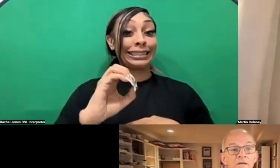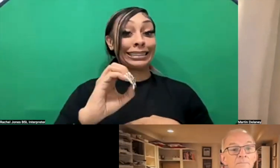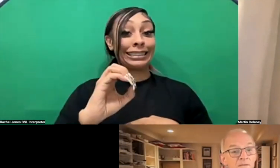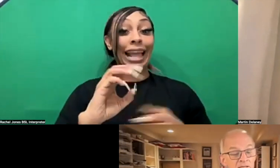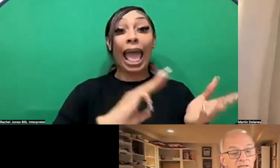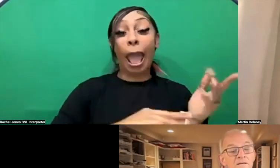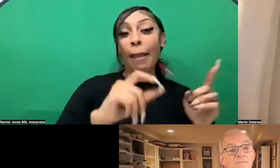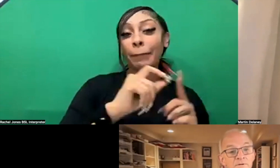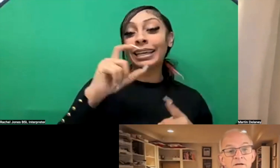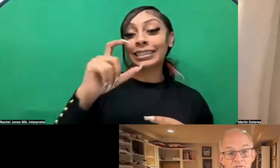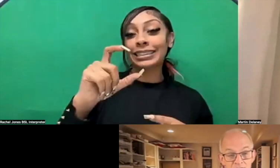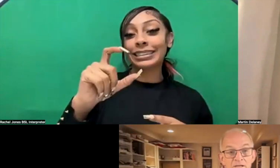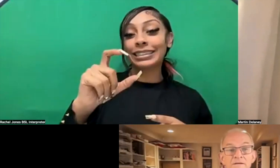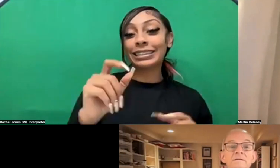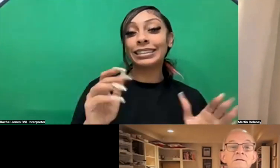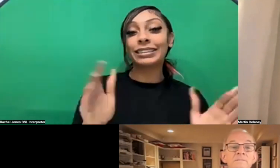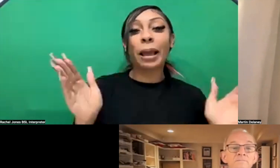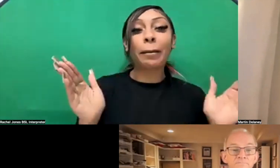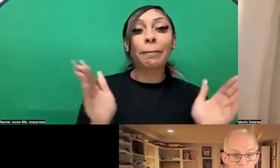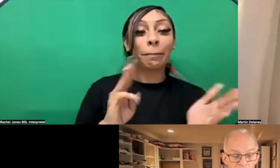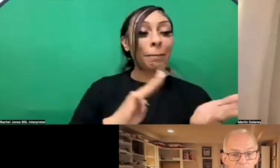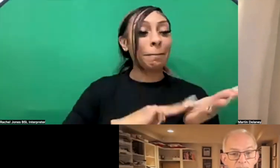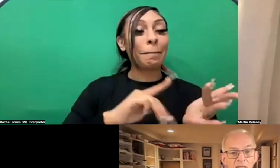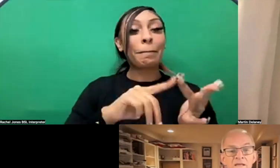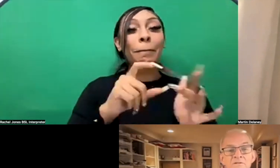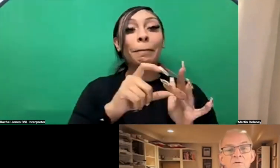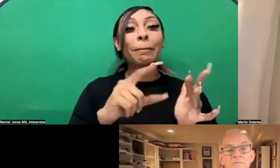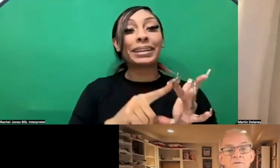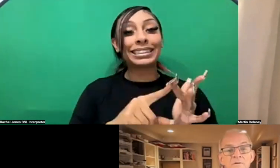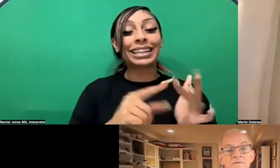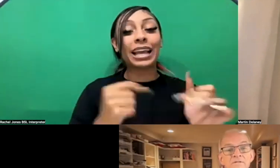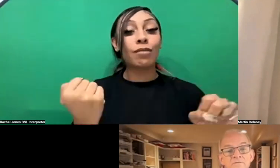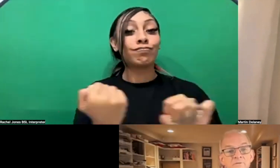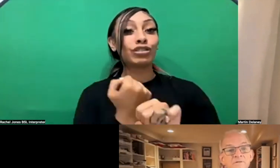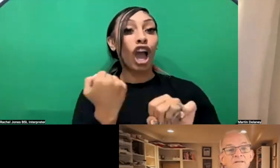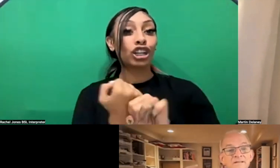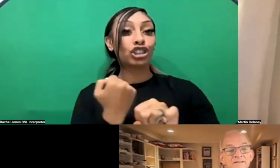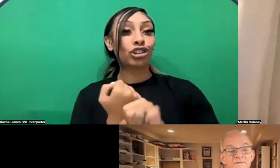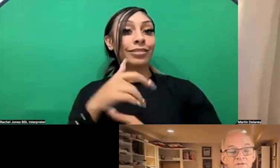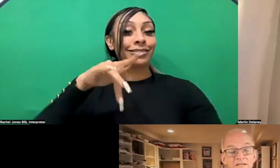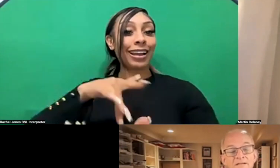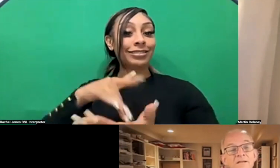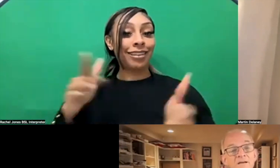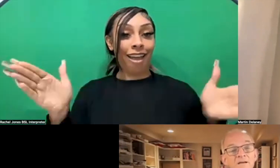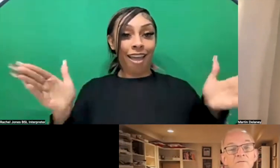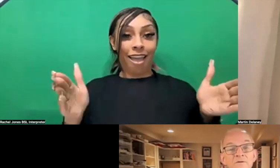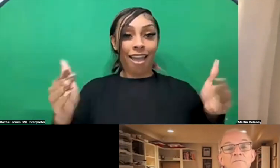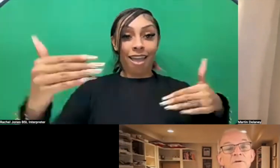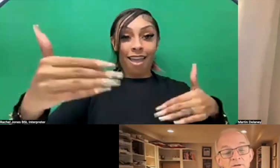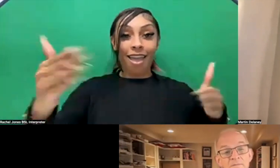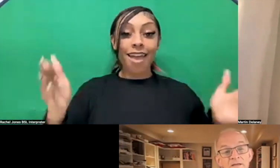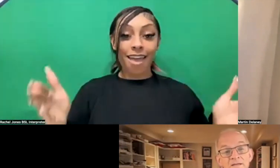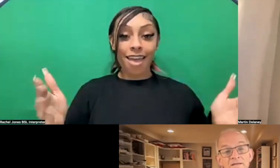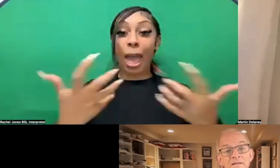for MIDI Production Center. And so it was sort of a central machine for your